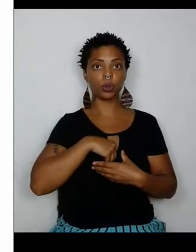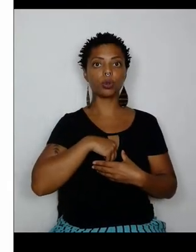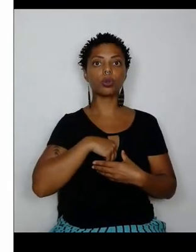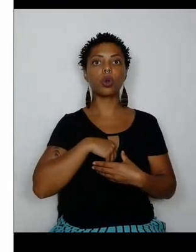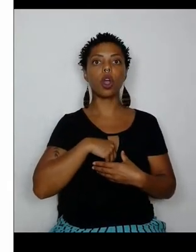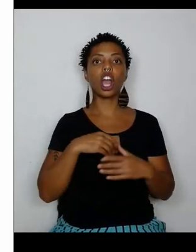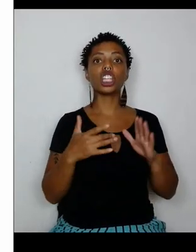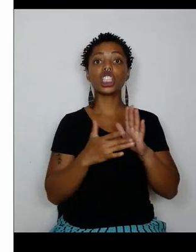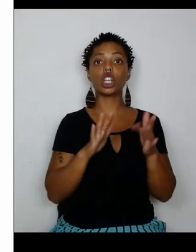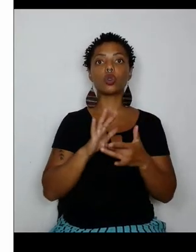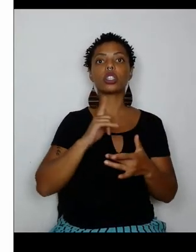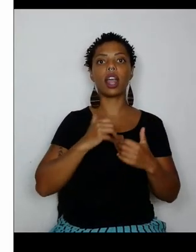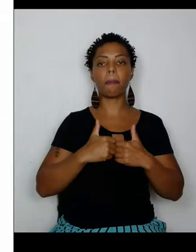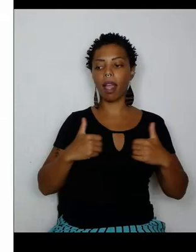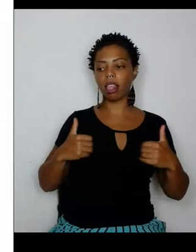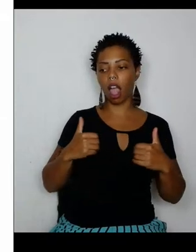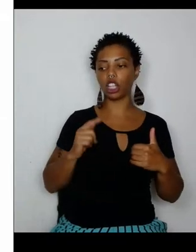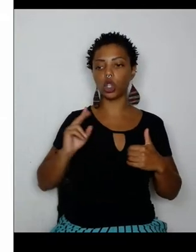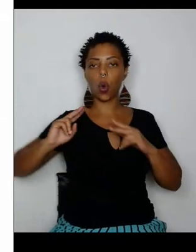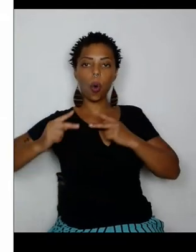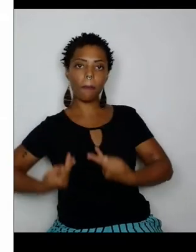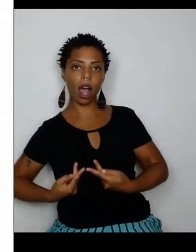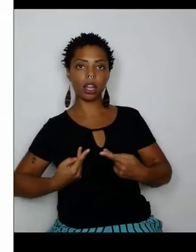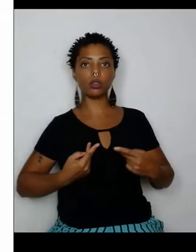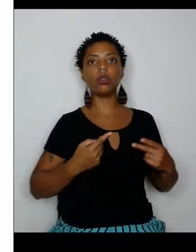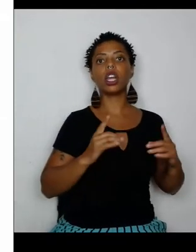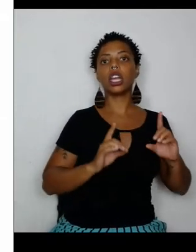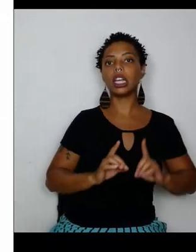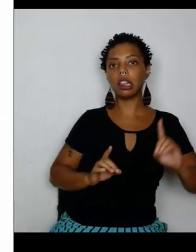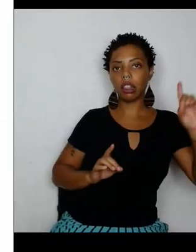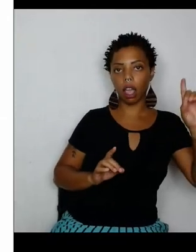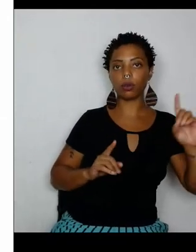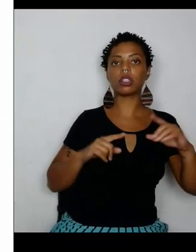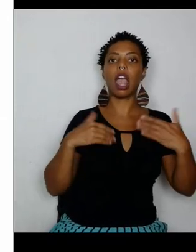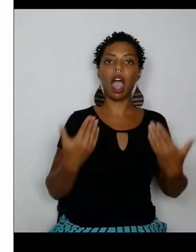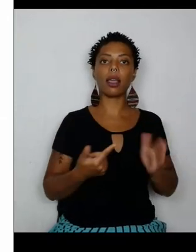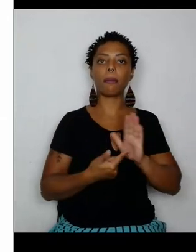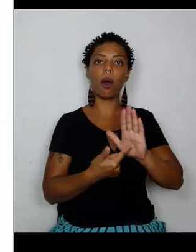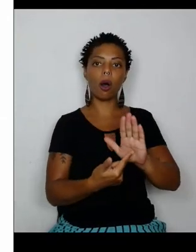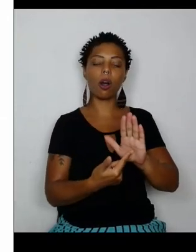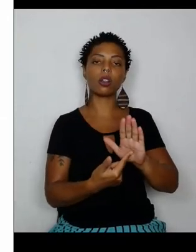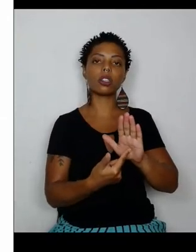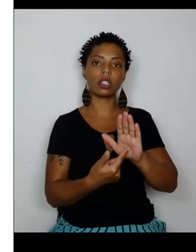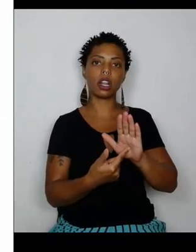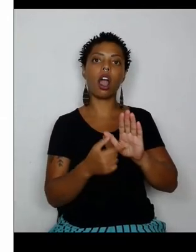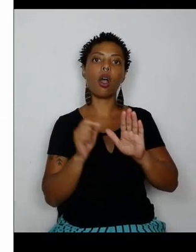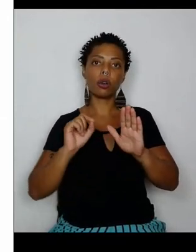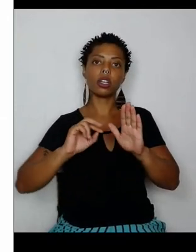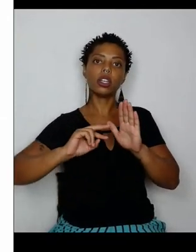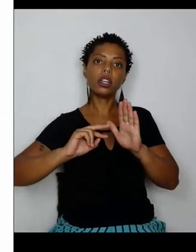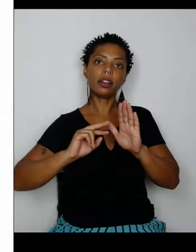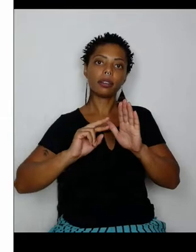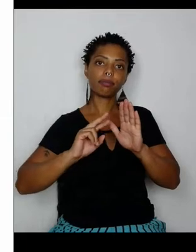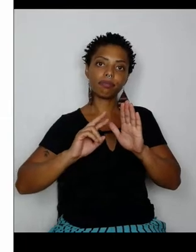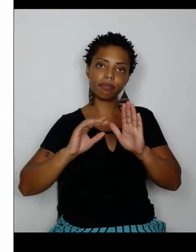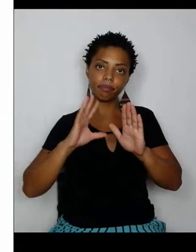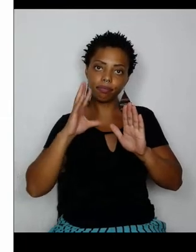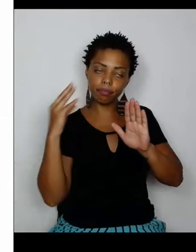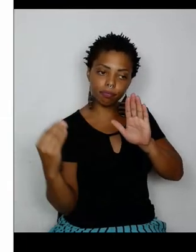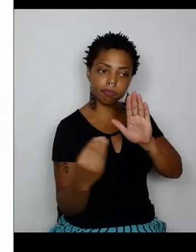a holy face icon conveys in his obsessive construction of self gogan establishes what emily